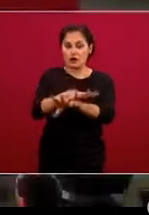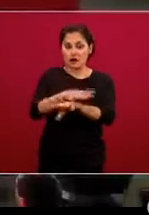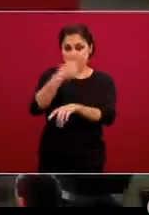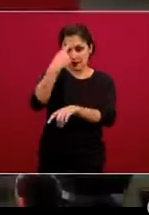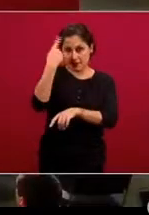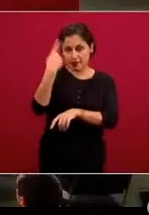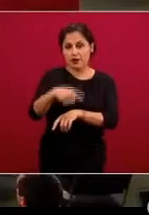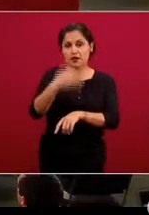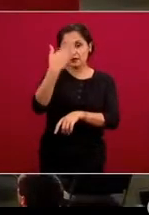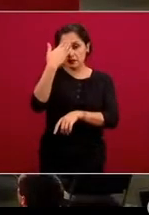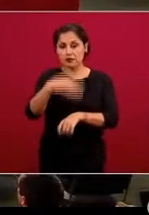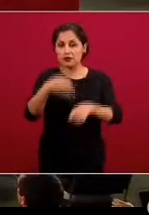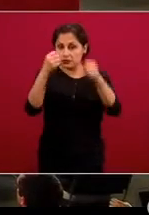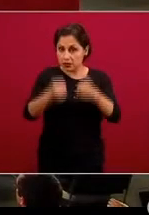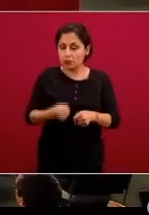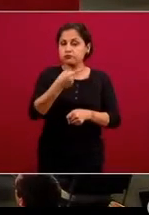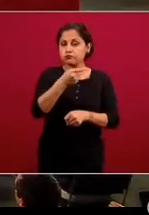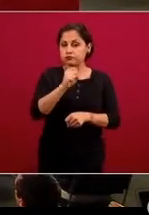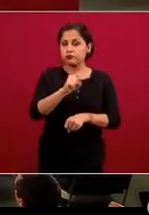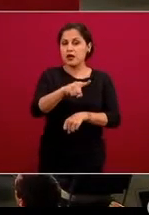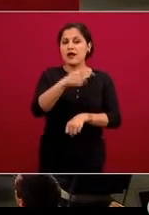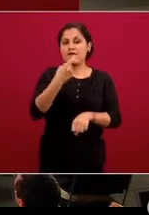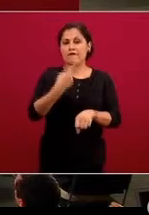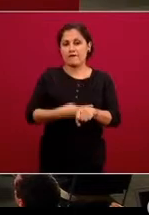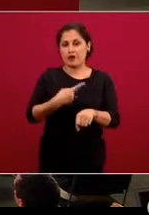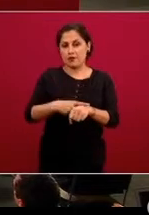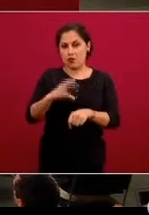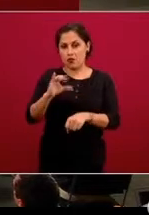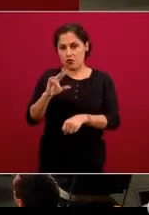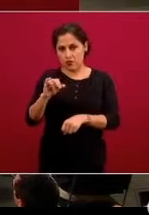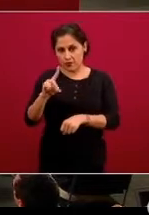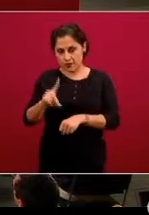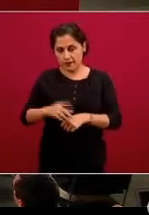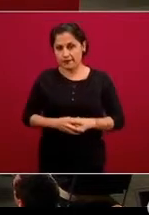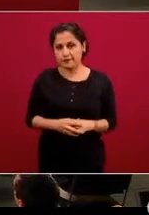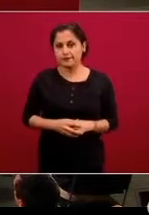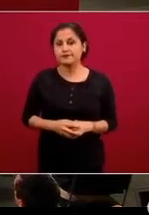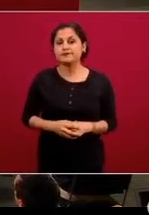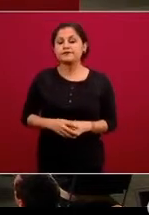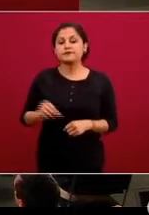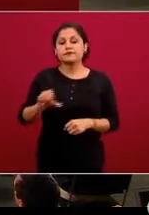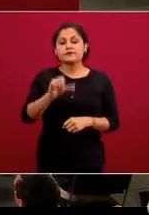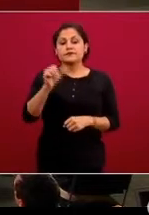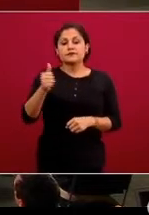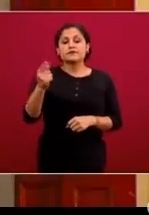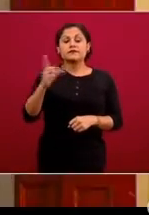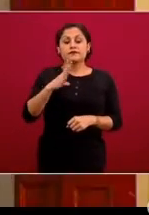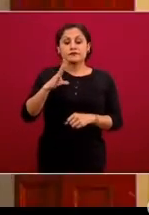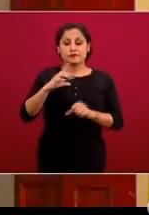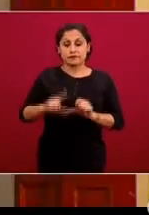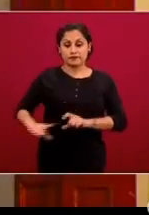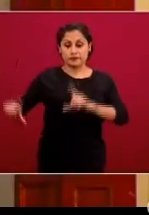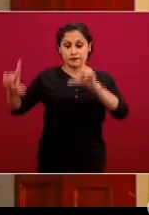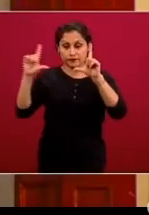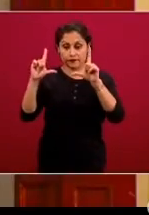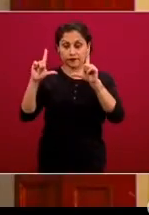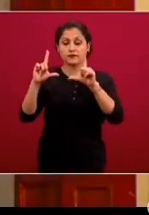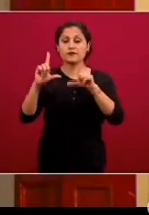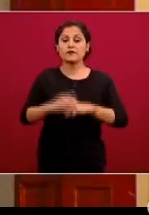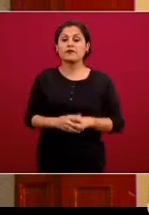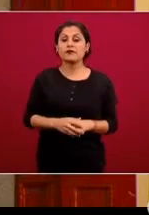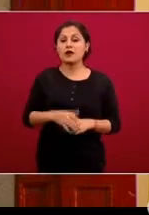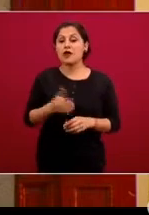This is our positivity rate. You can see that between the 11th and 13th of